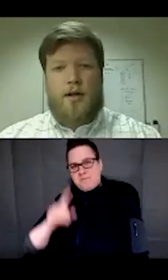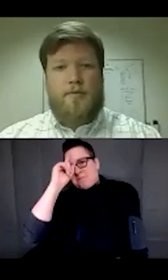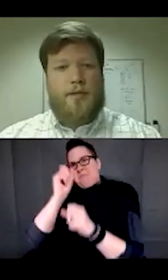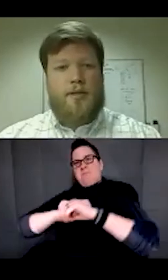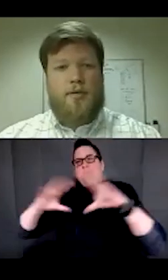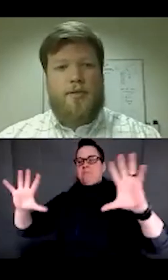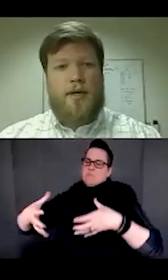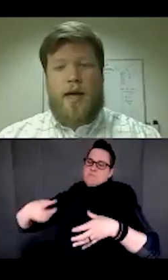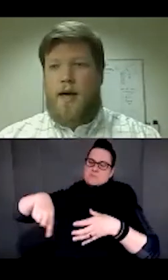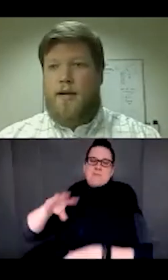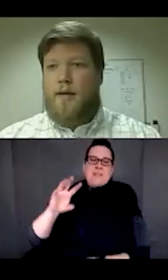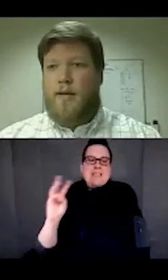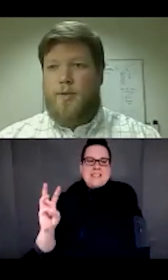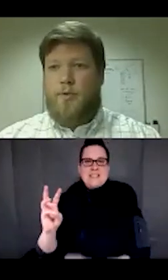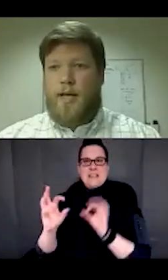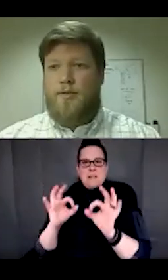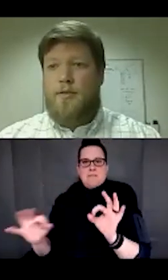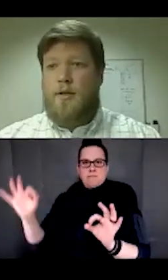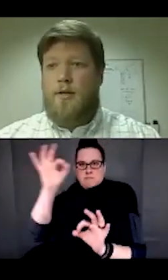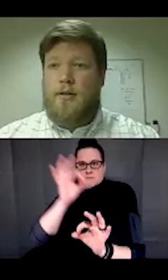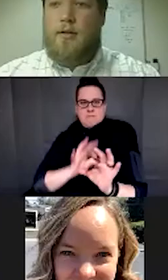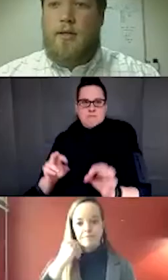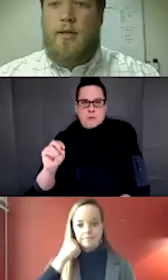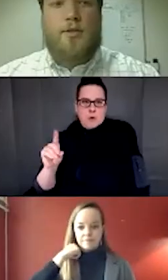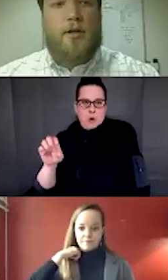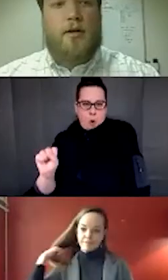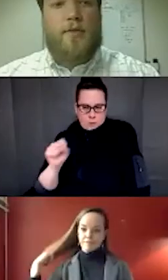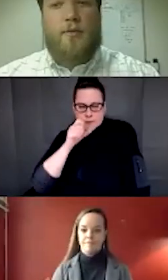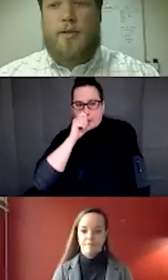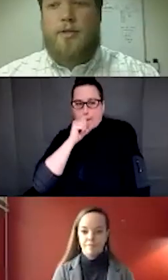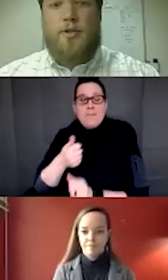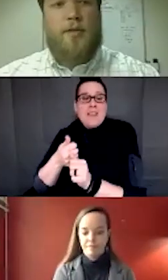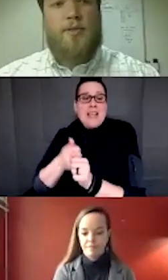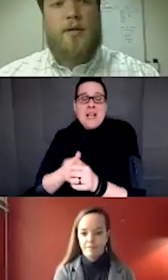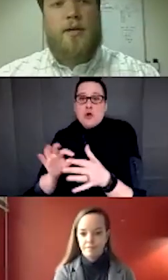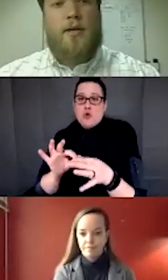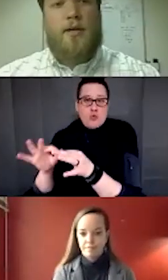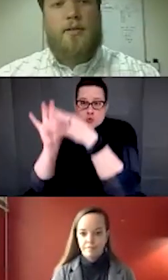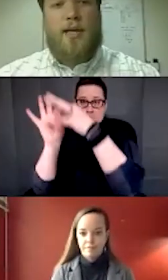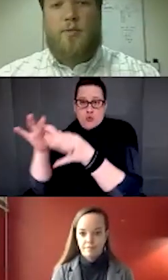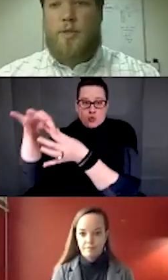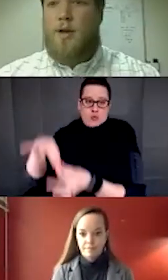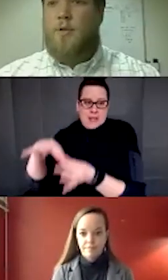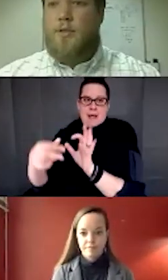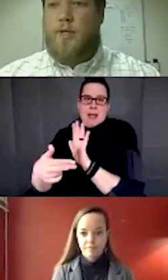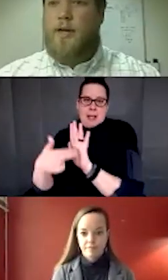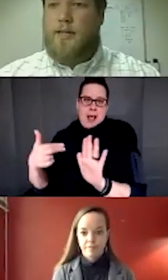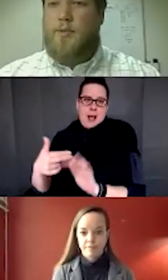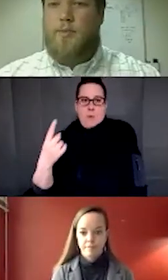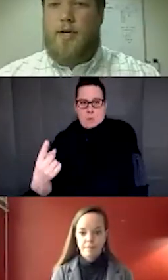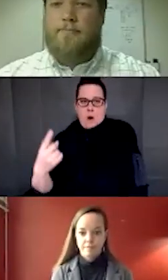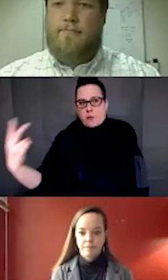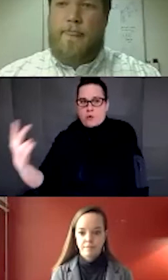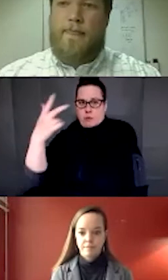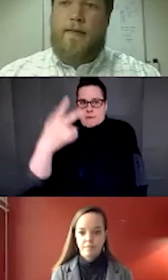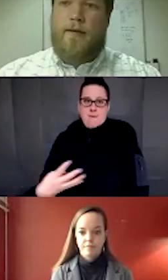collection of 6 nodes and I've labeled them with letters. Each of their relationships is labeled with a number so that we can kind of keep them